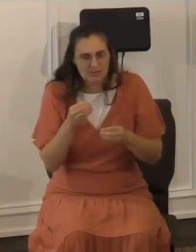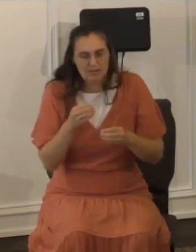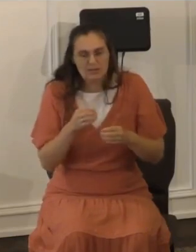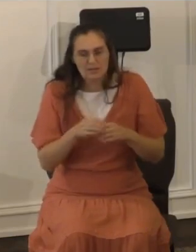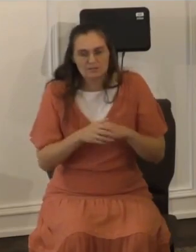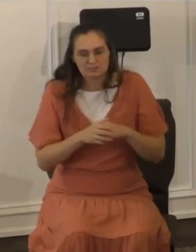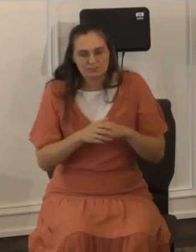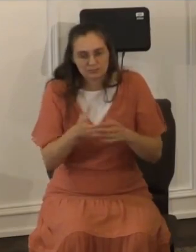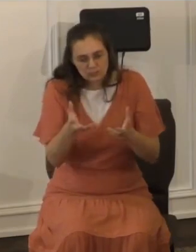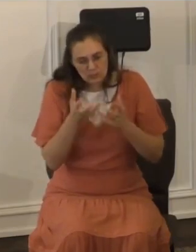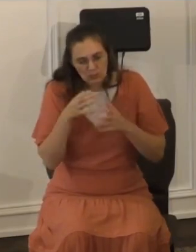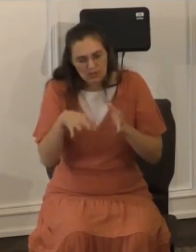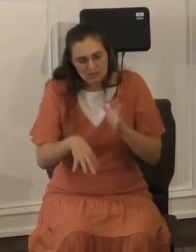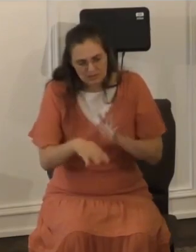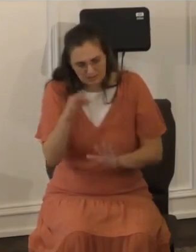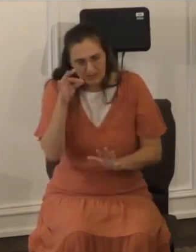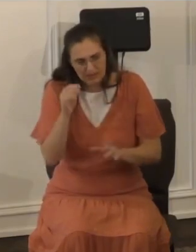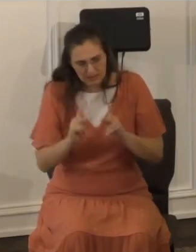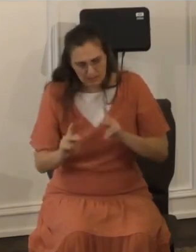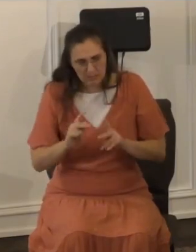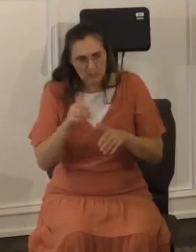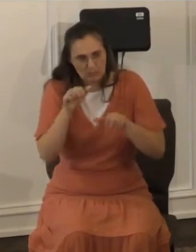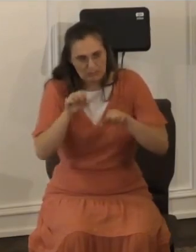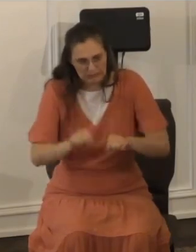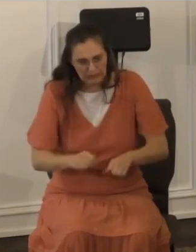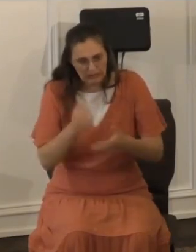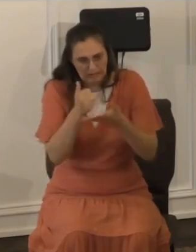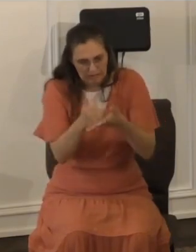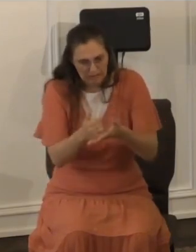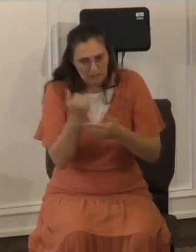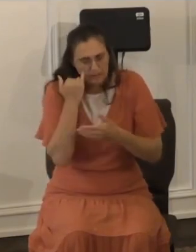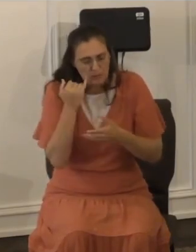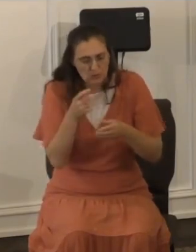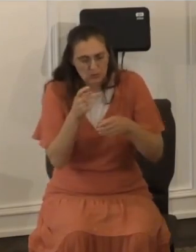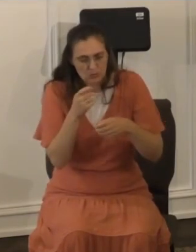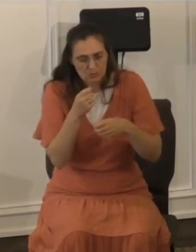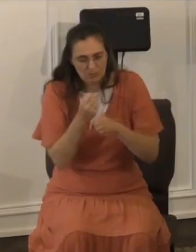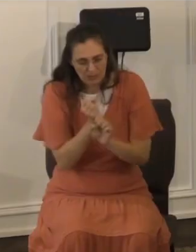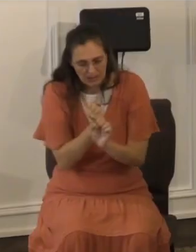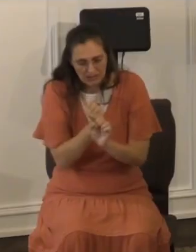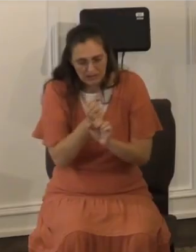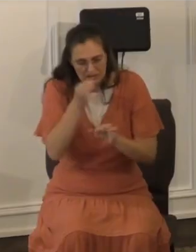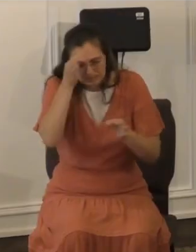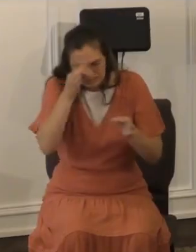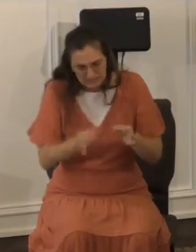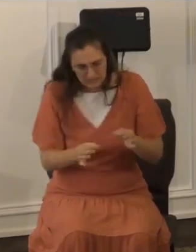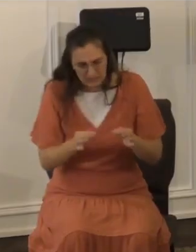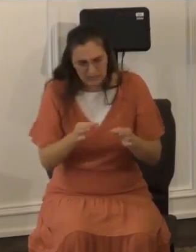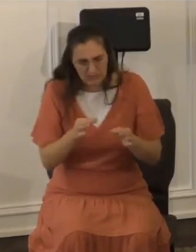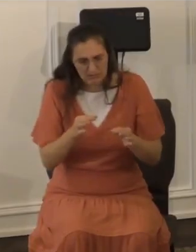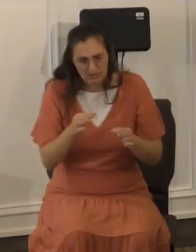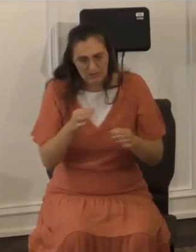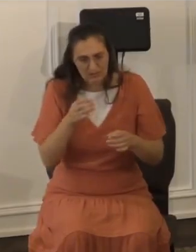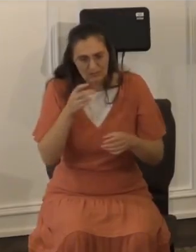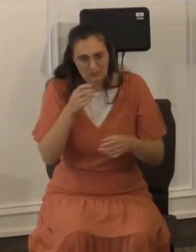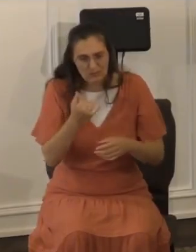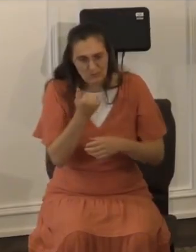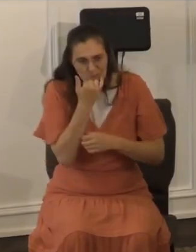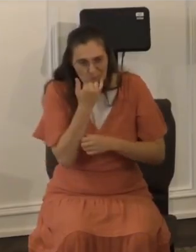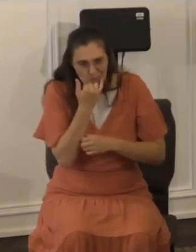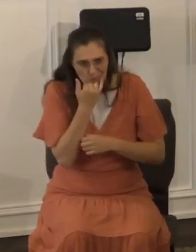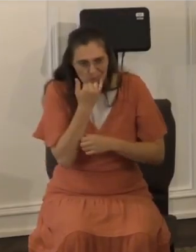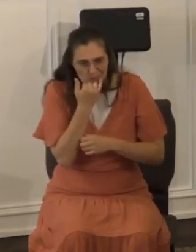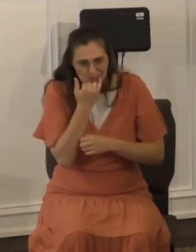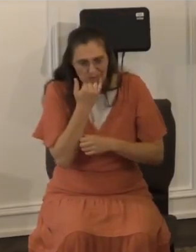life, maybe you've made some decisions that you're not sure. Maybe they weren't the best. Maybe things have gotten all scrambled and confused. Make sure